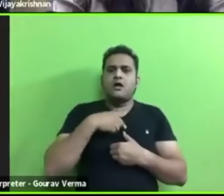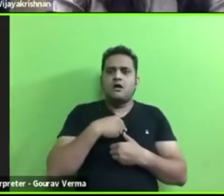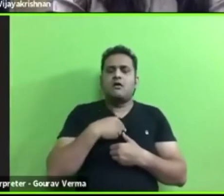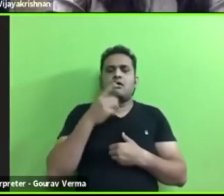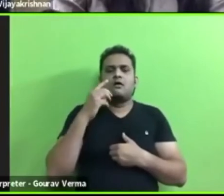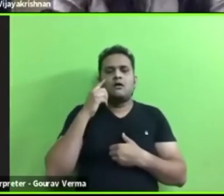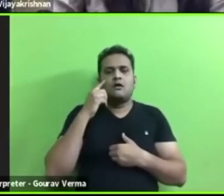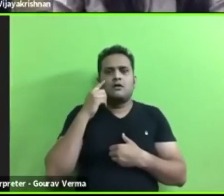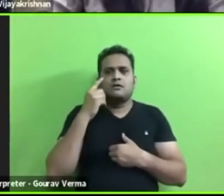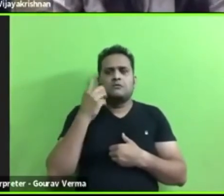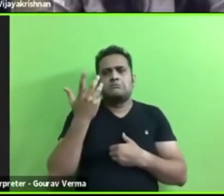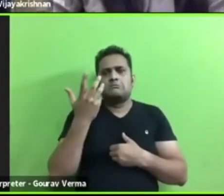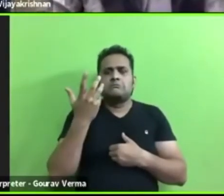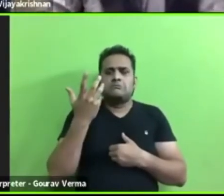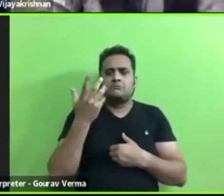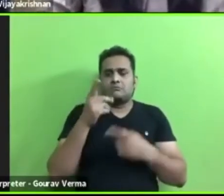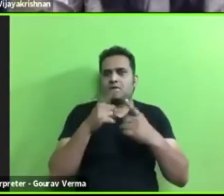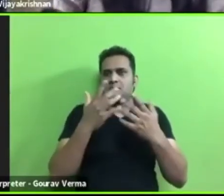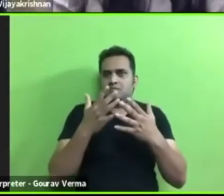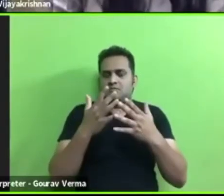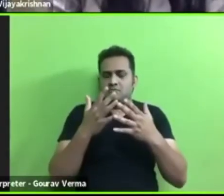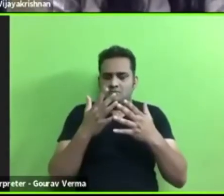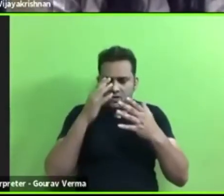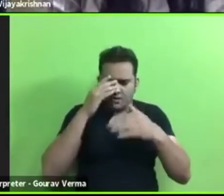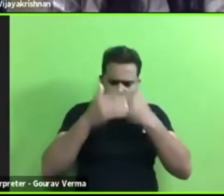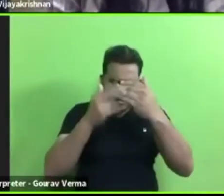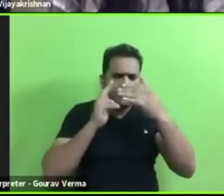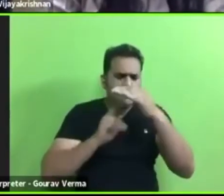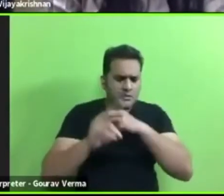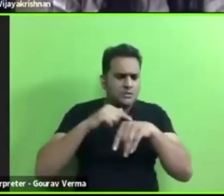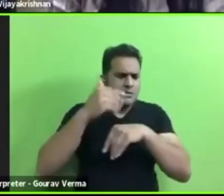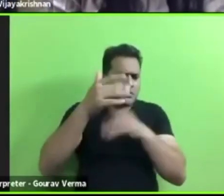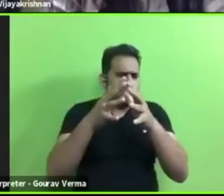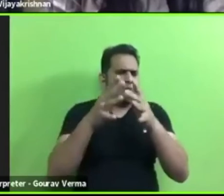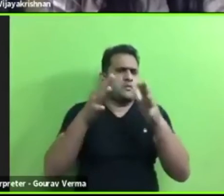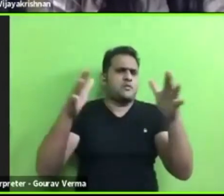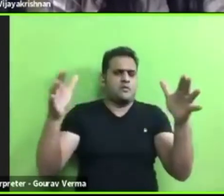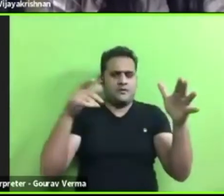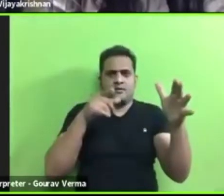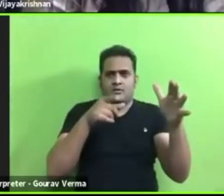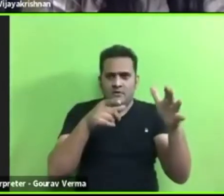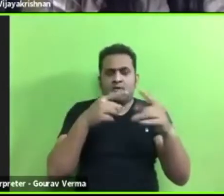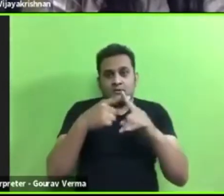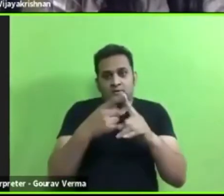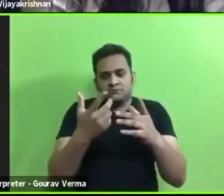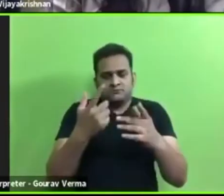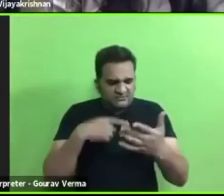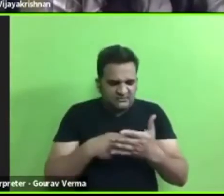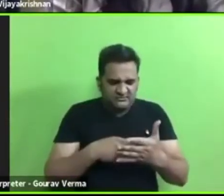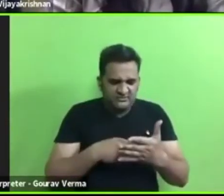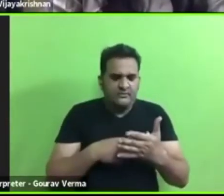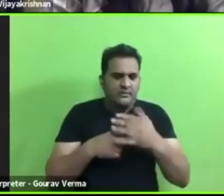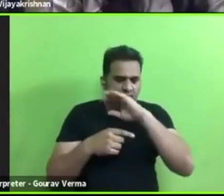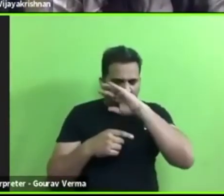something far more bigger in front of you than you being closeted and stuck and saying, this is beautiful,